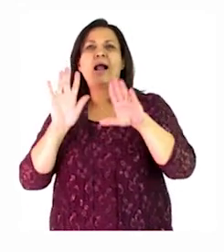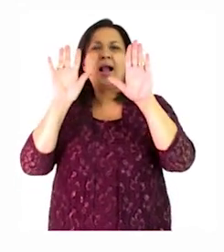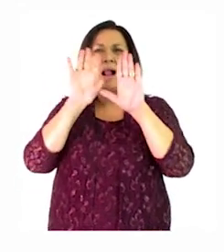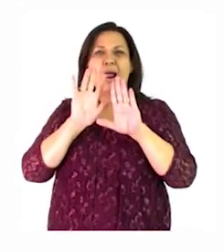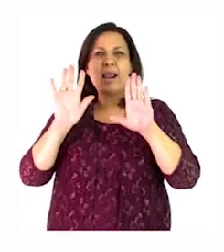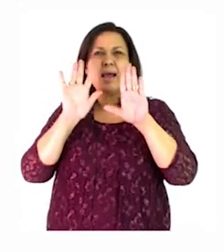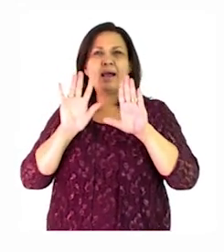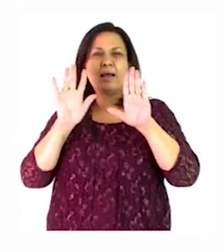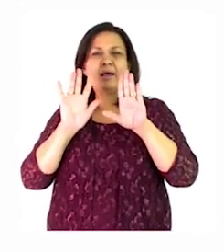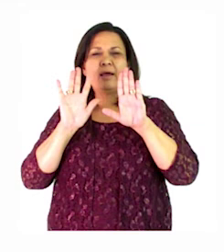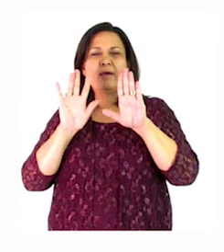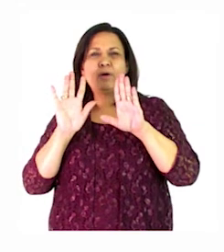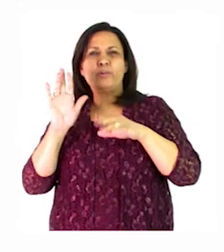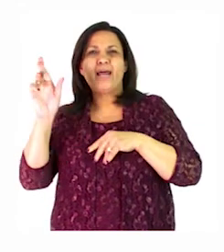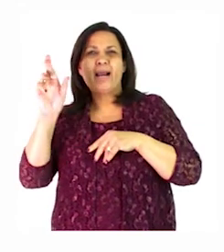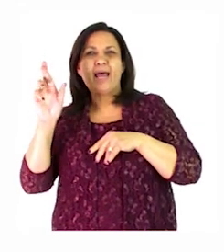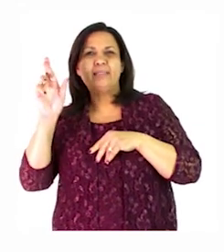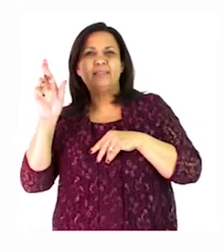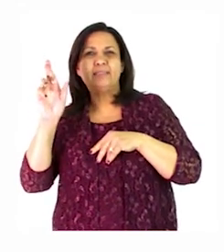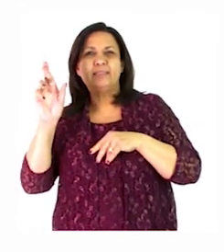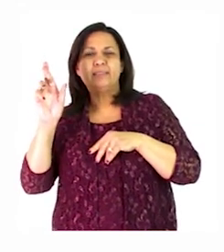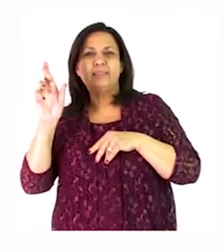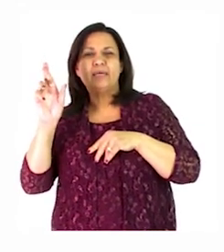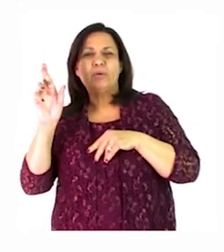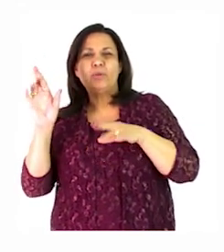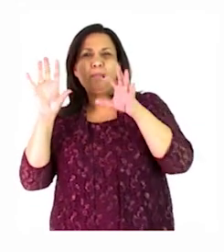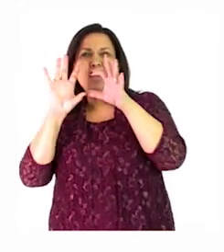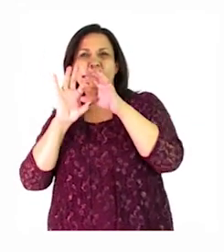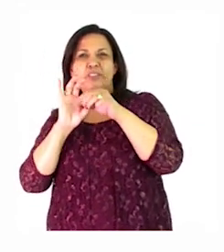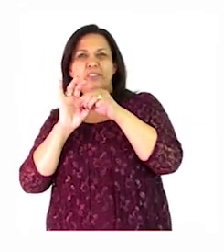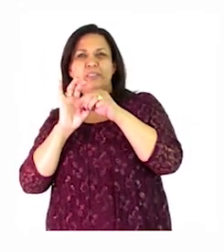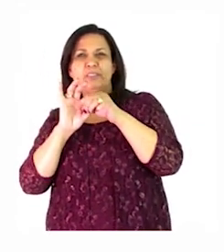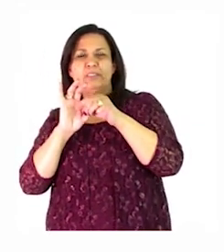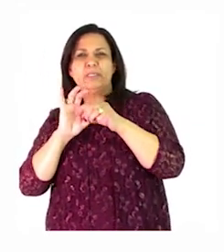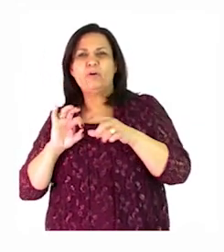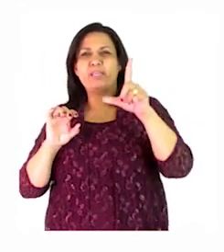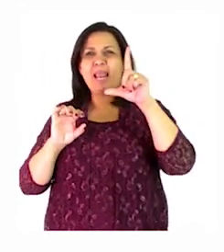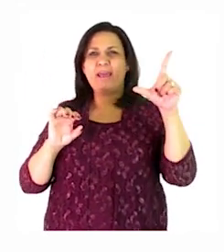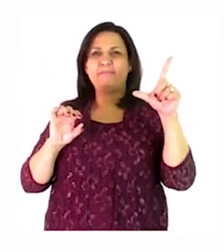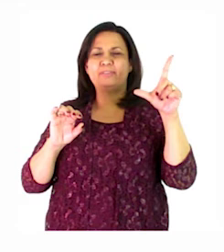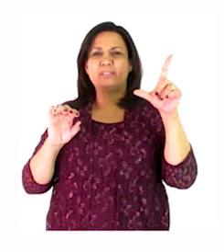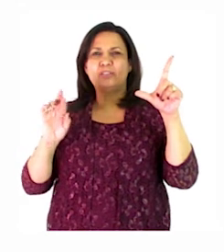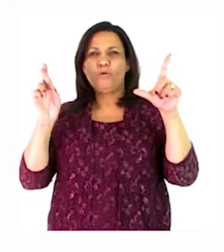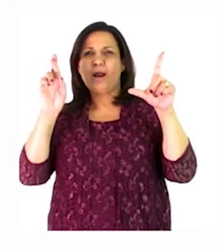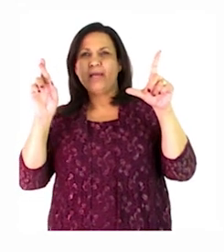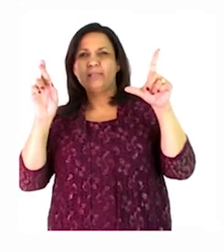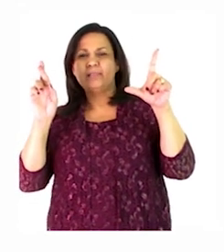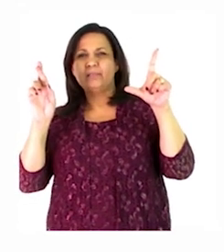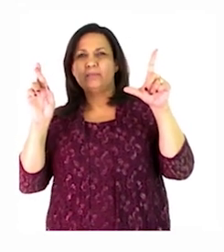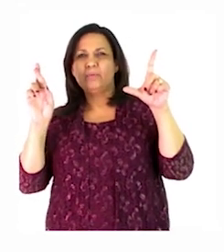object on the right that matches the one on the left.